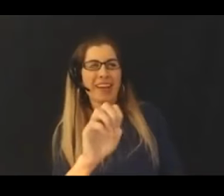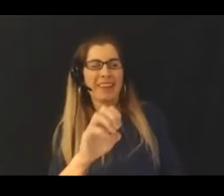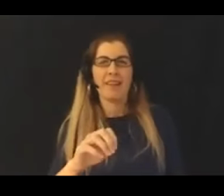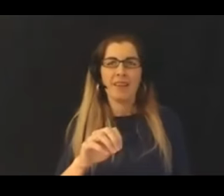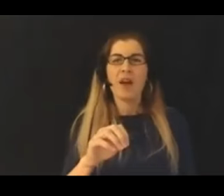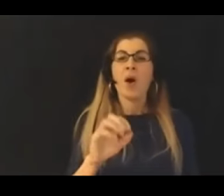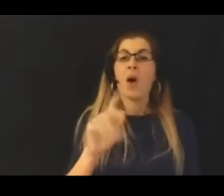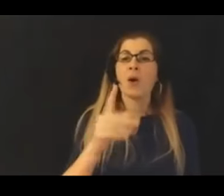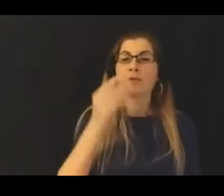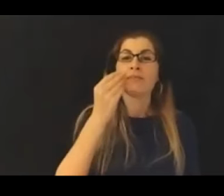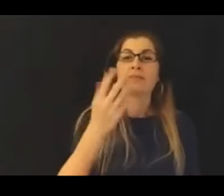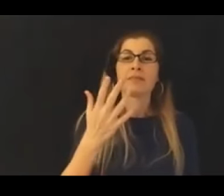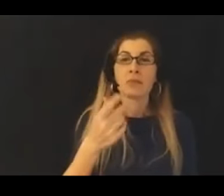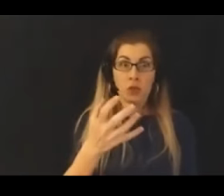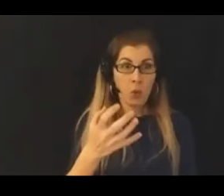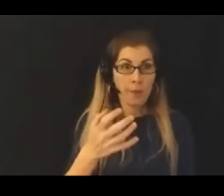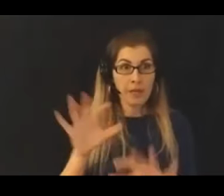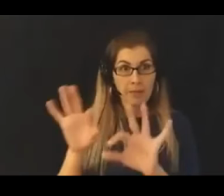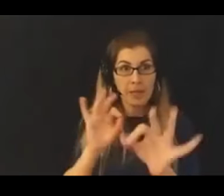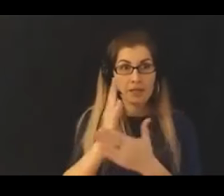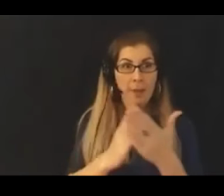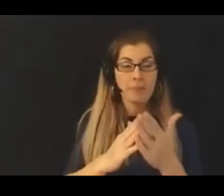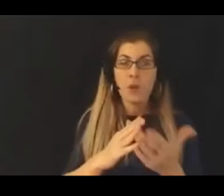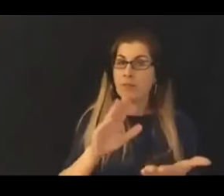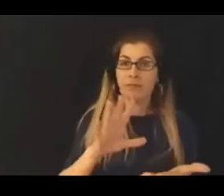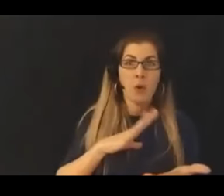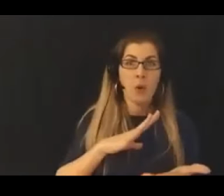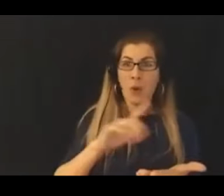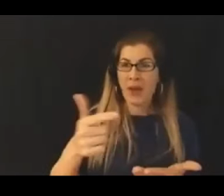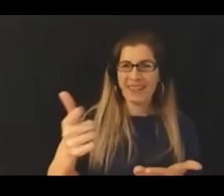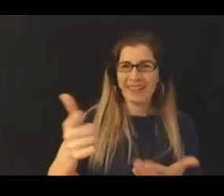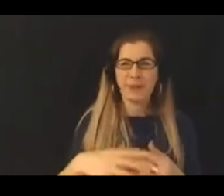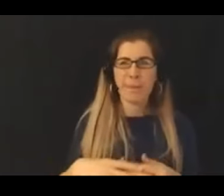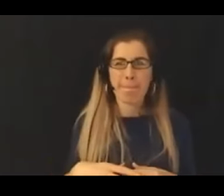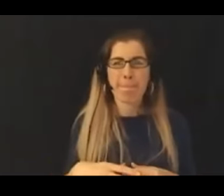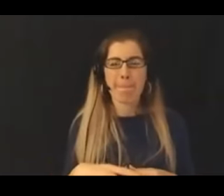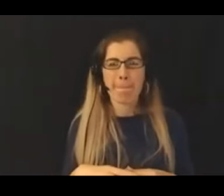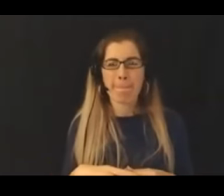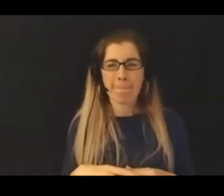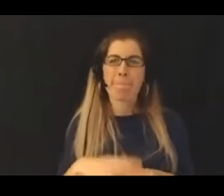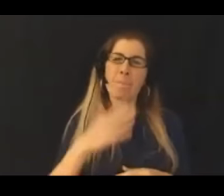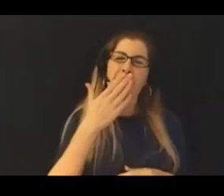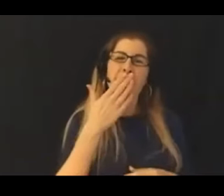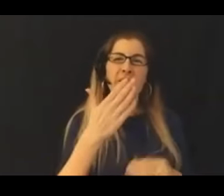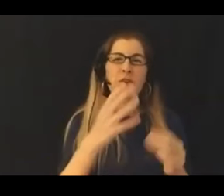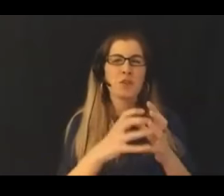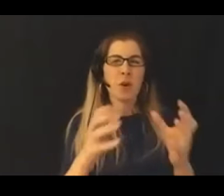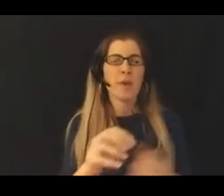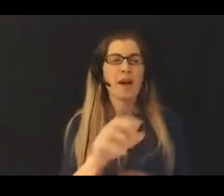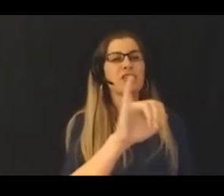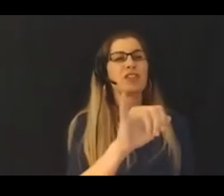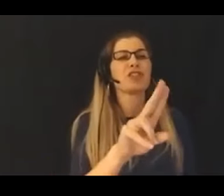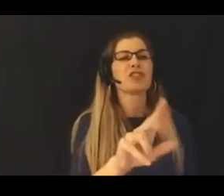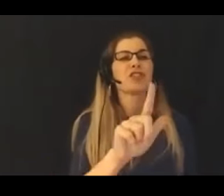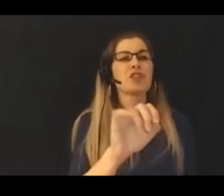highlight some of the questions. Did you want to do that, Susan? Nope, that's fine. Alrighty. And so thank you so much, Julia and Rachel.